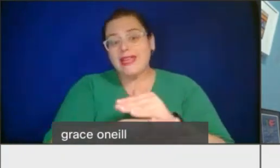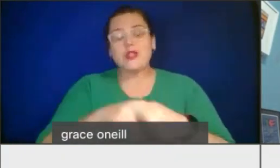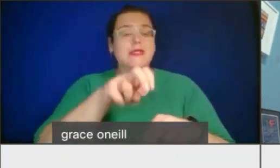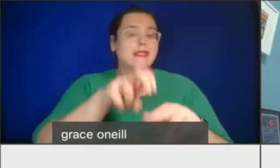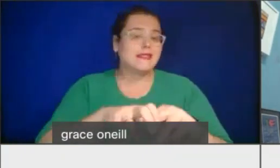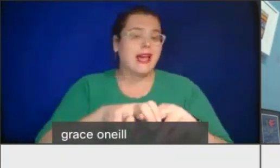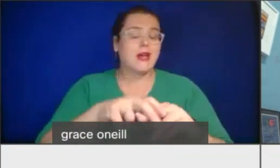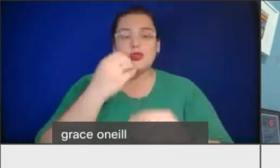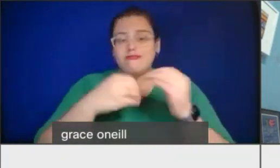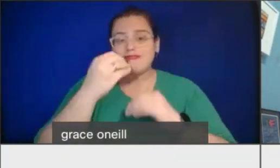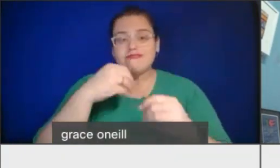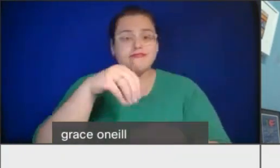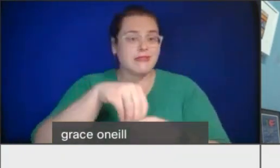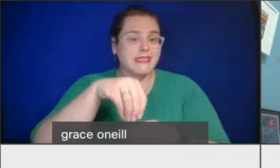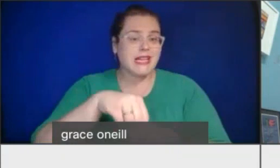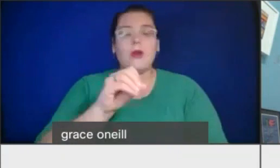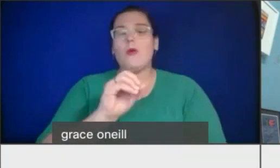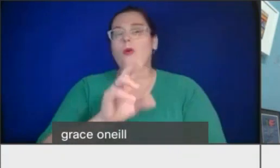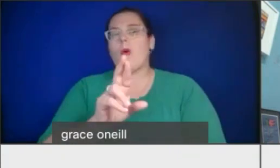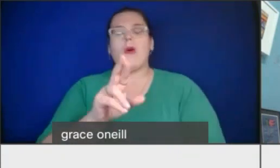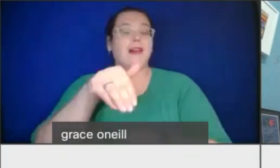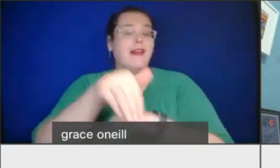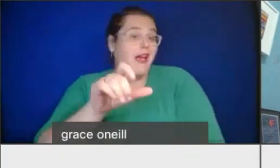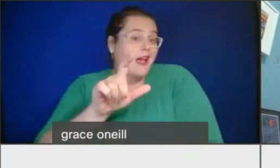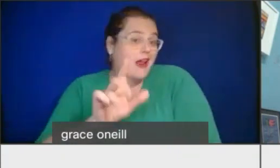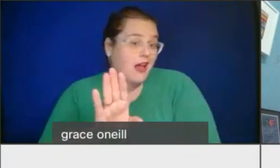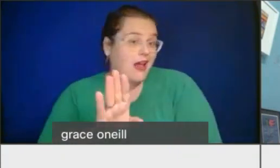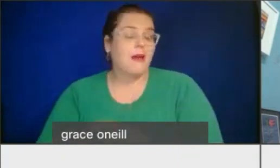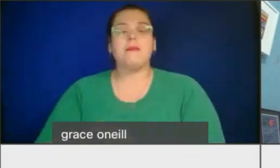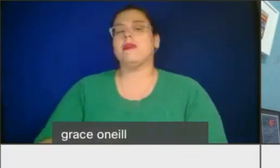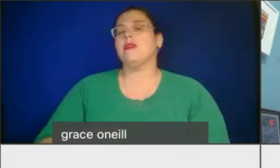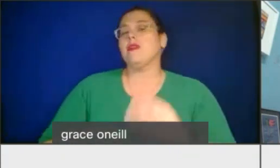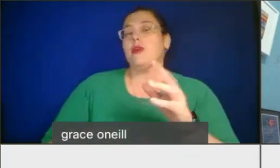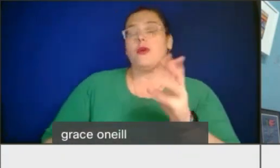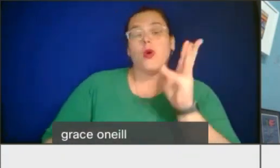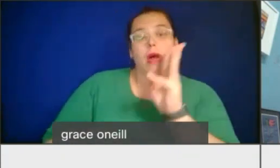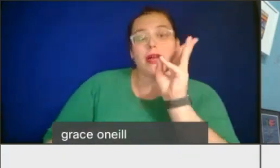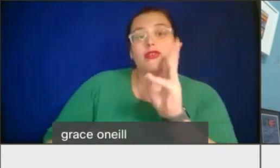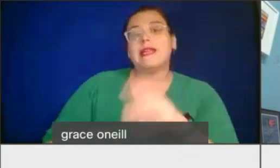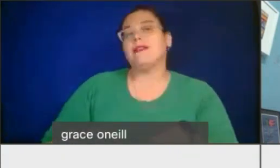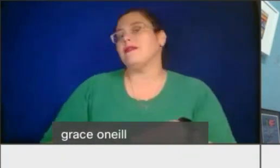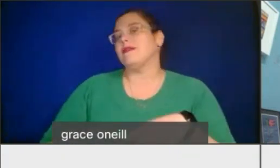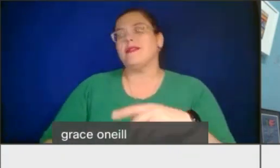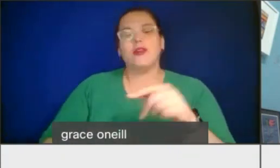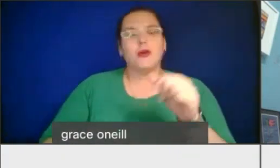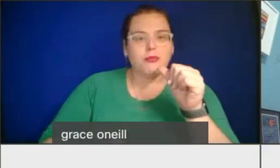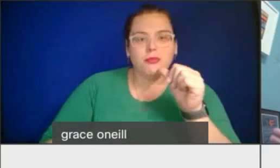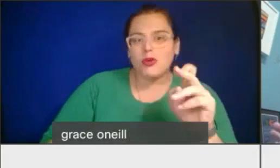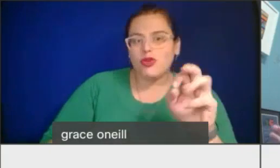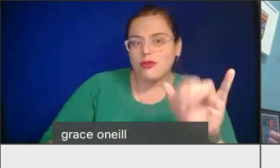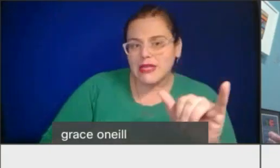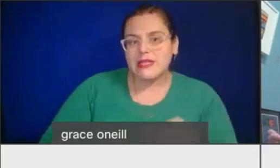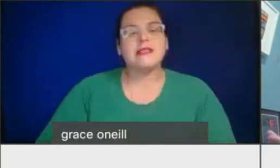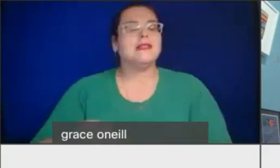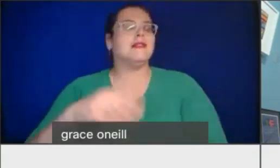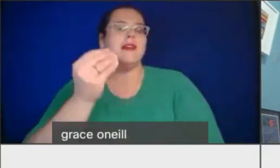inside, or a nightclub, breweries, wineries, fast food restaurants